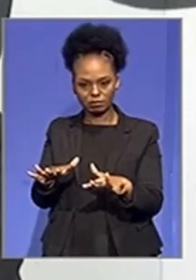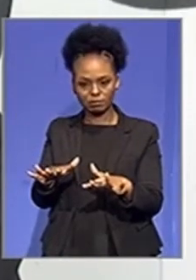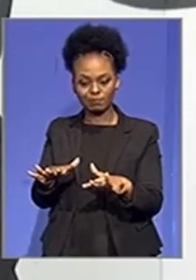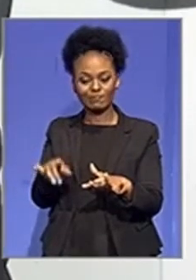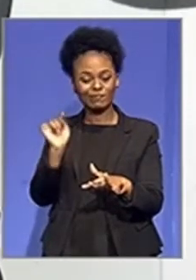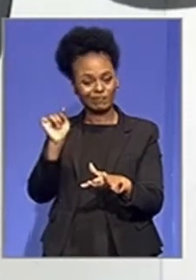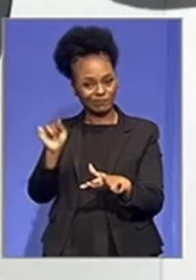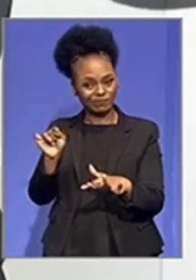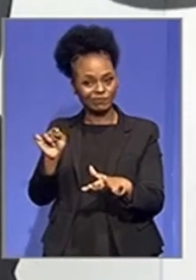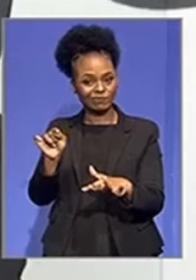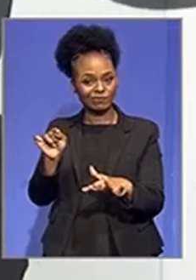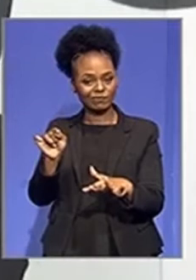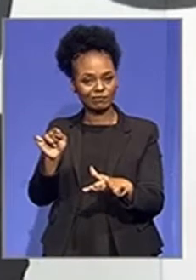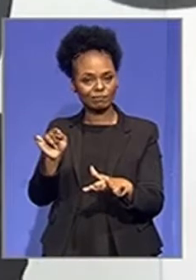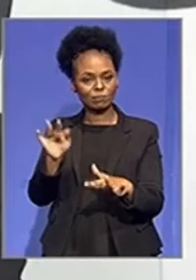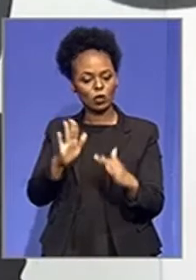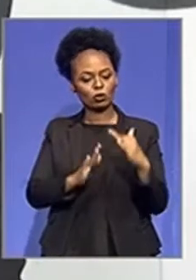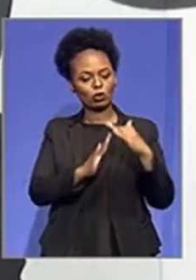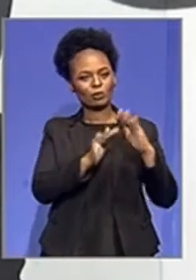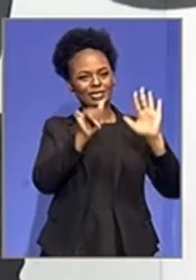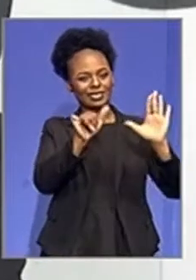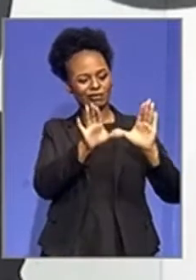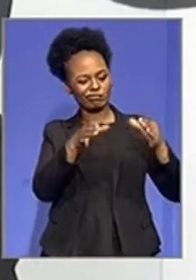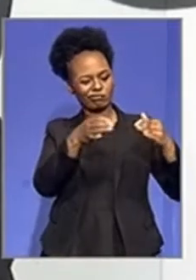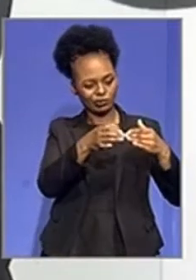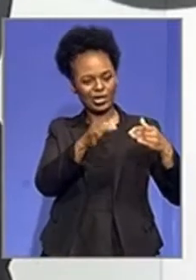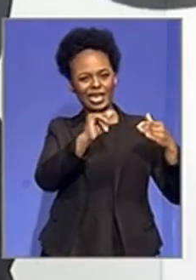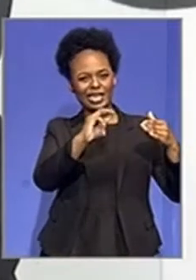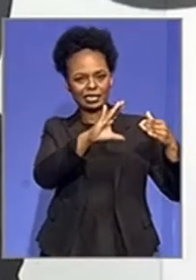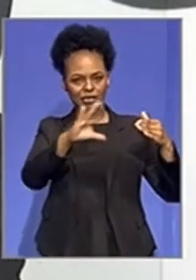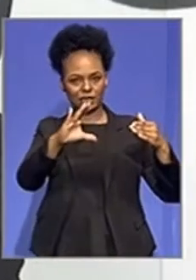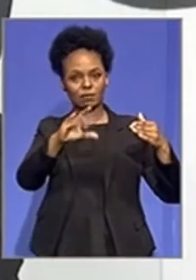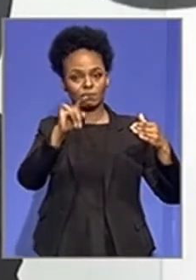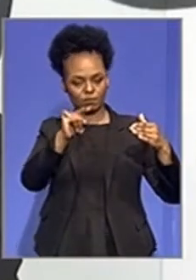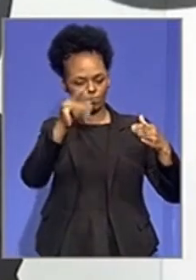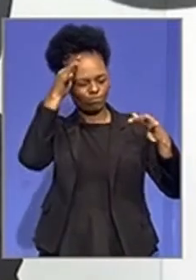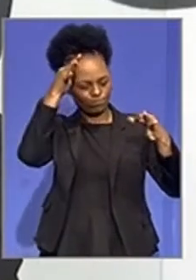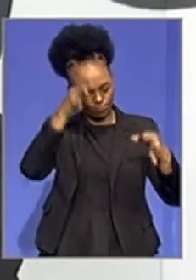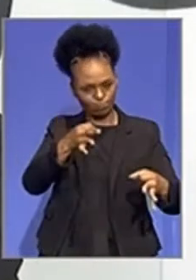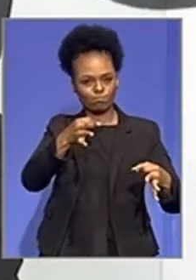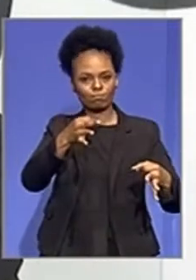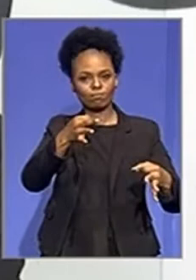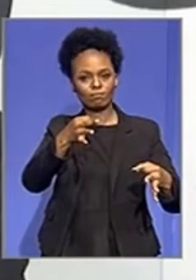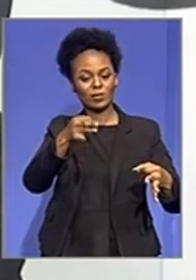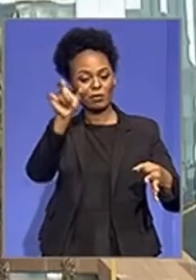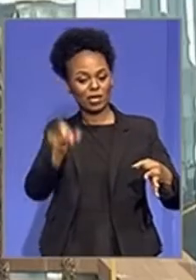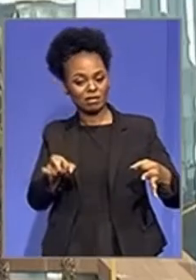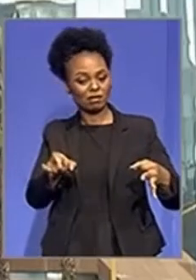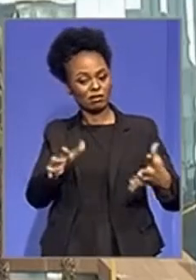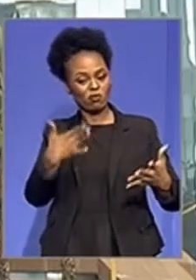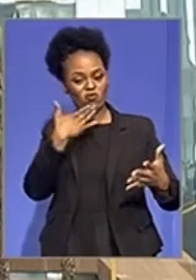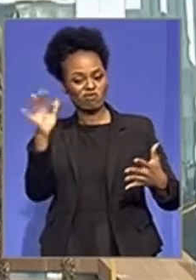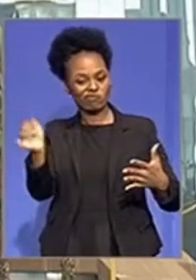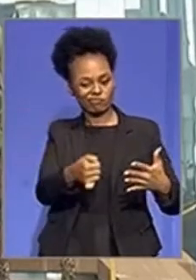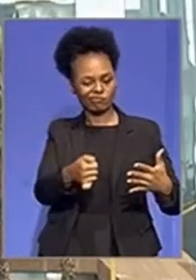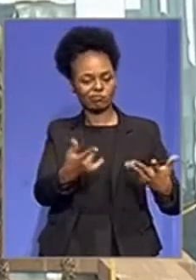that would then the top six of the ANC decide about, that person will be announced. ANC